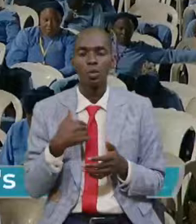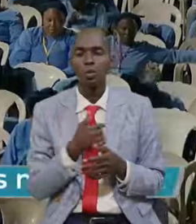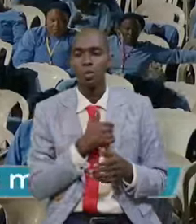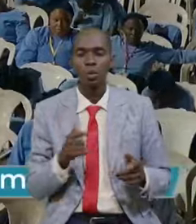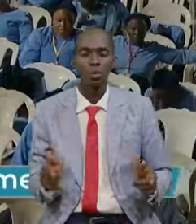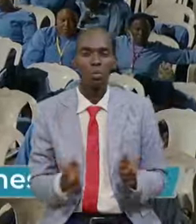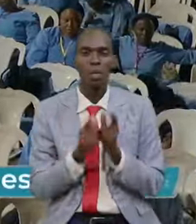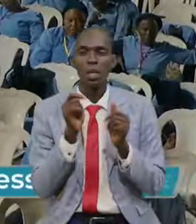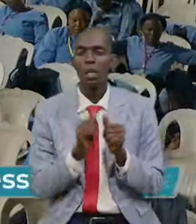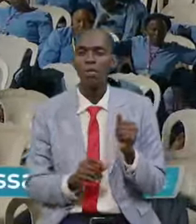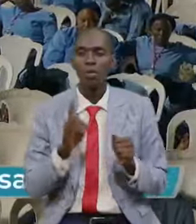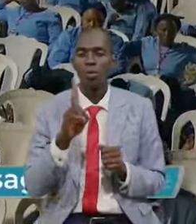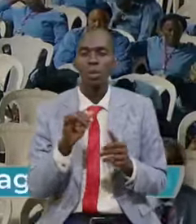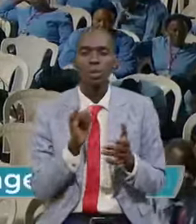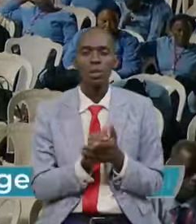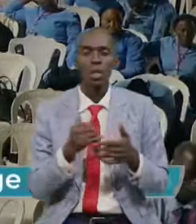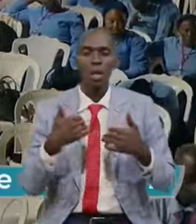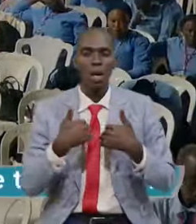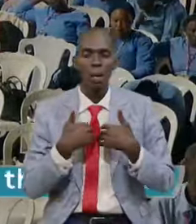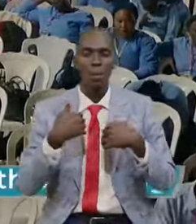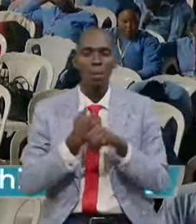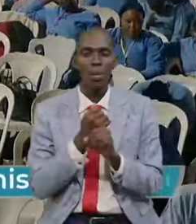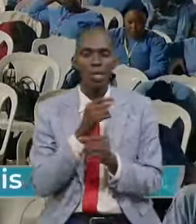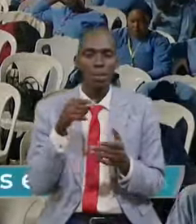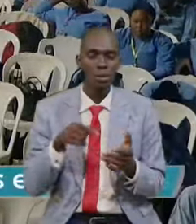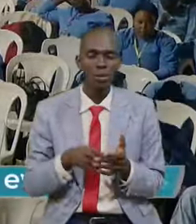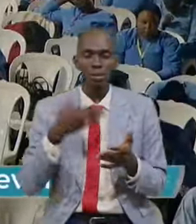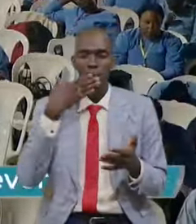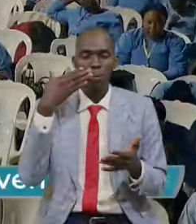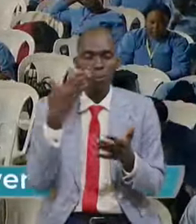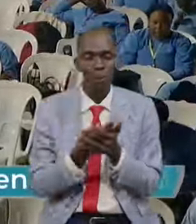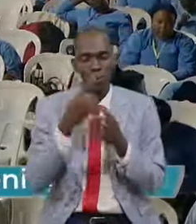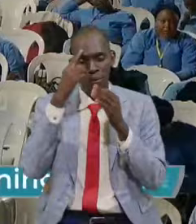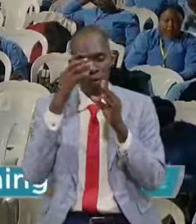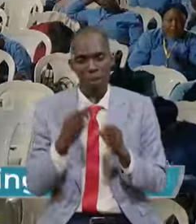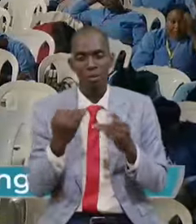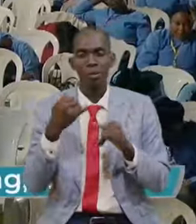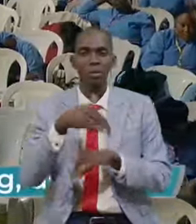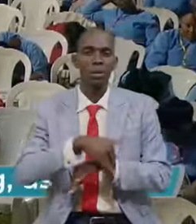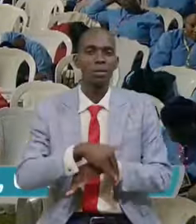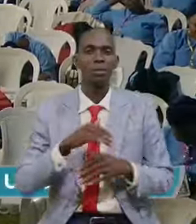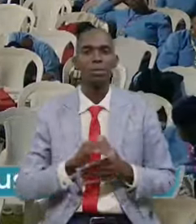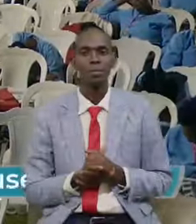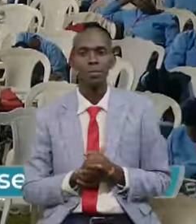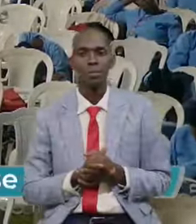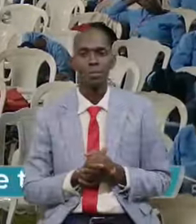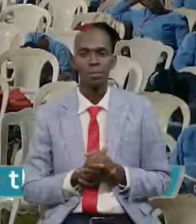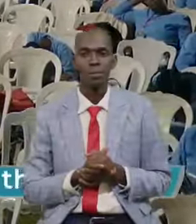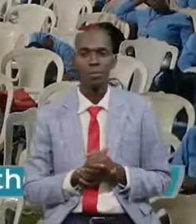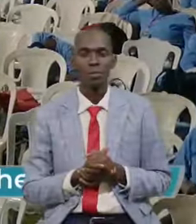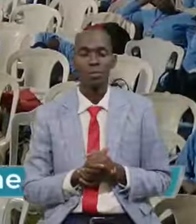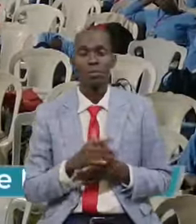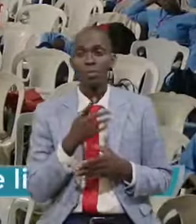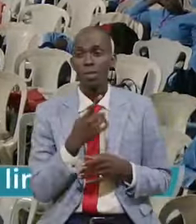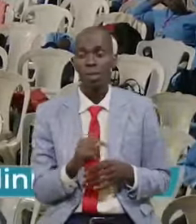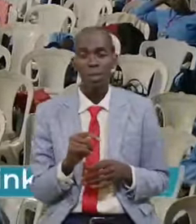who has made this good decision tonight. The decision to